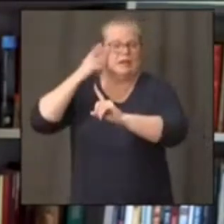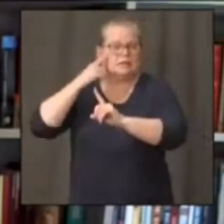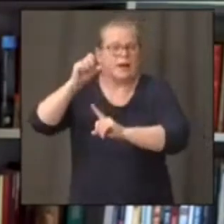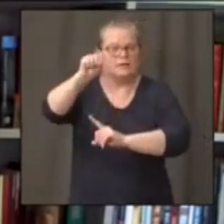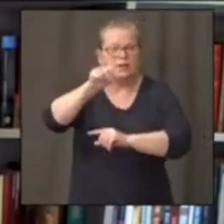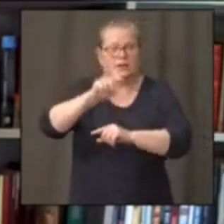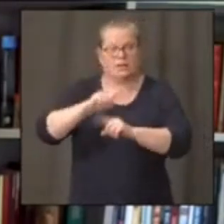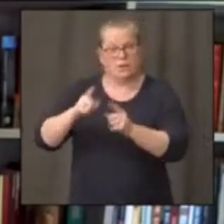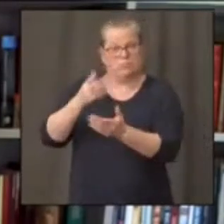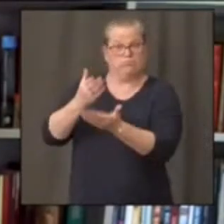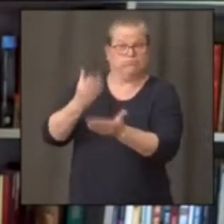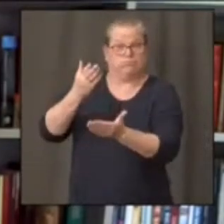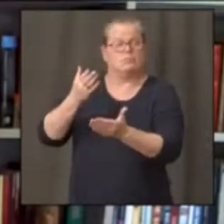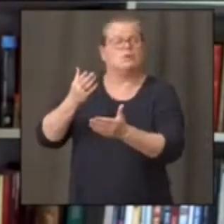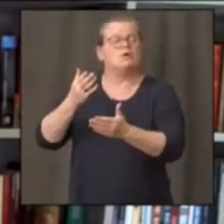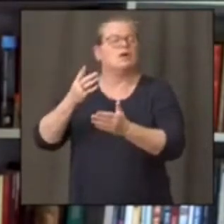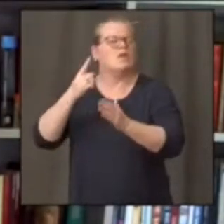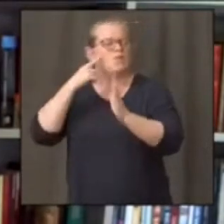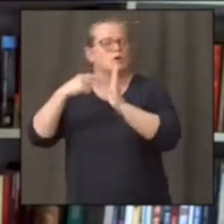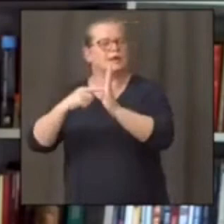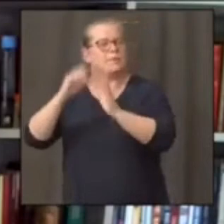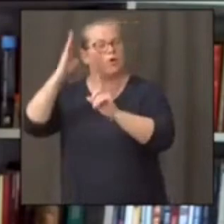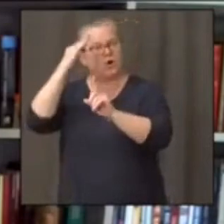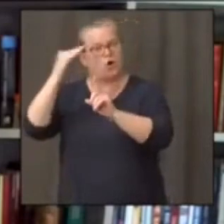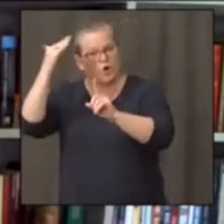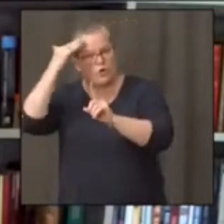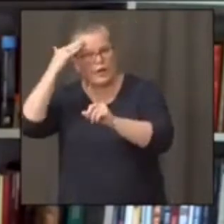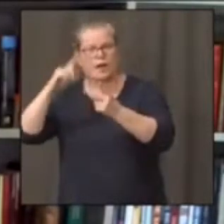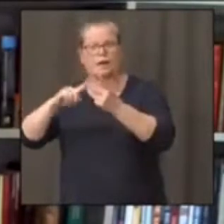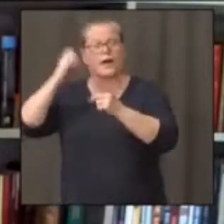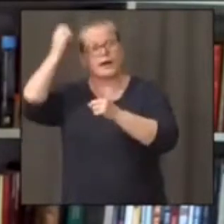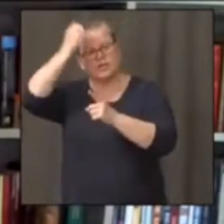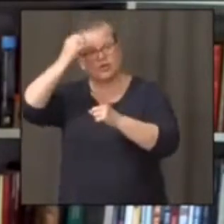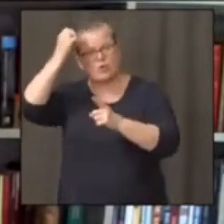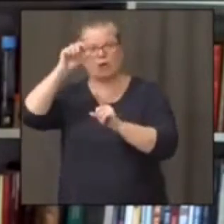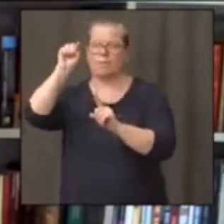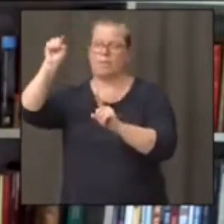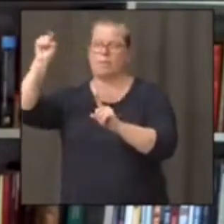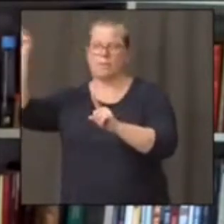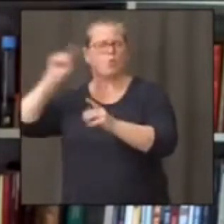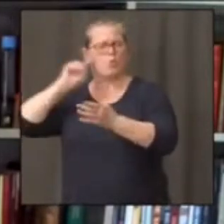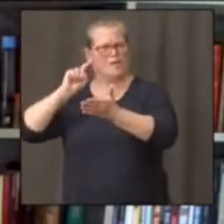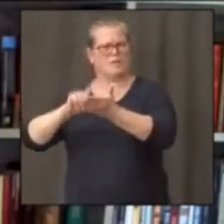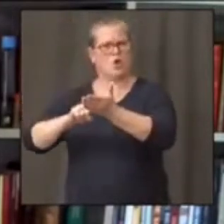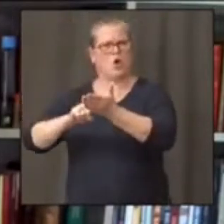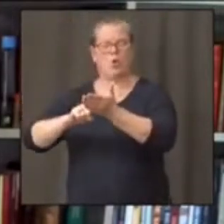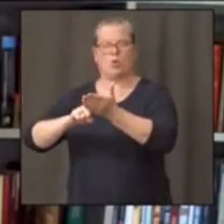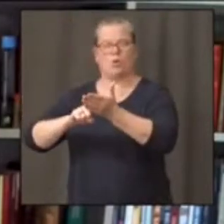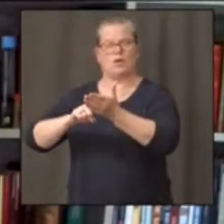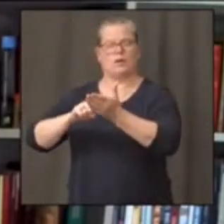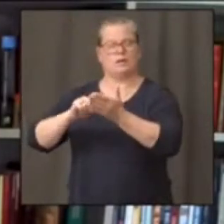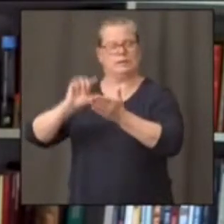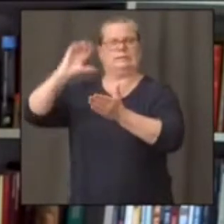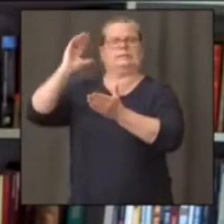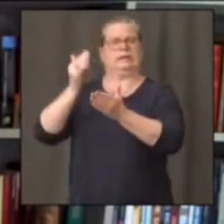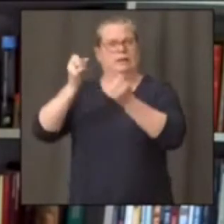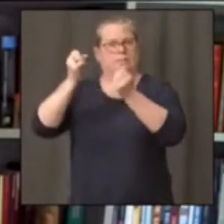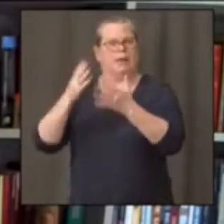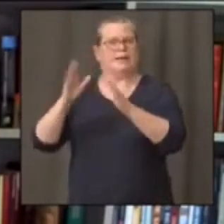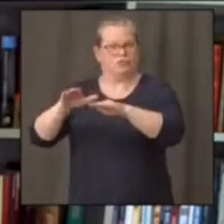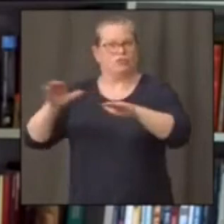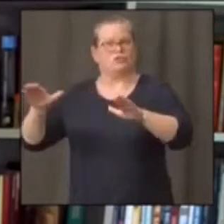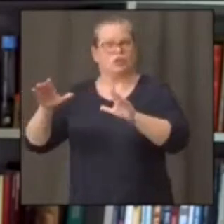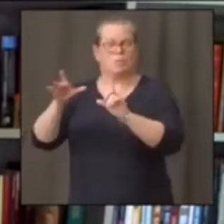in Korea, like in parts of Europe, we've seen high proportions of test positivity in that 20